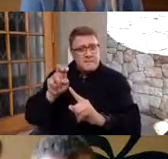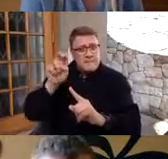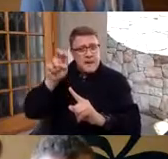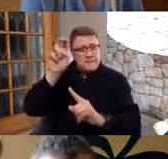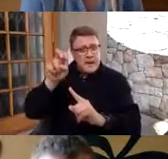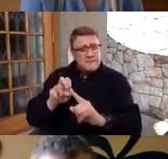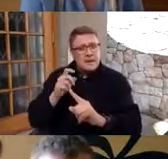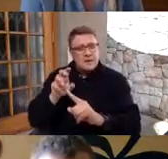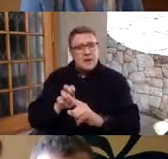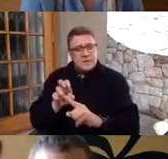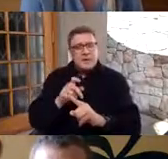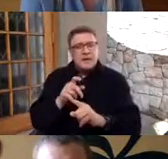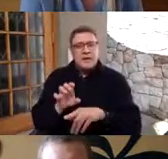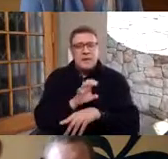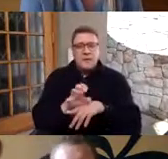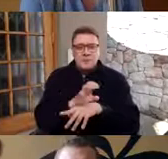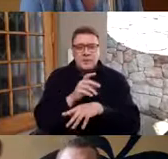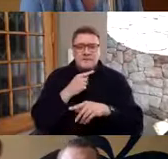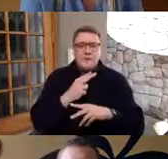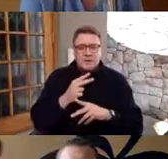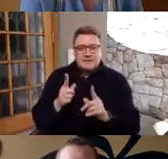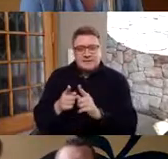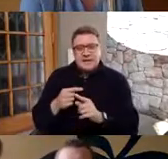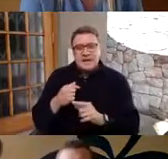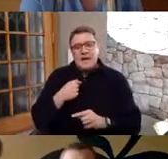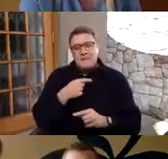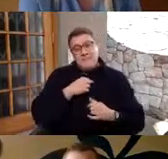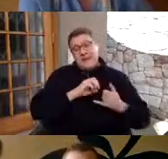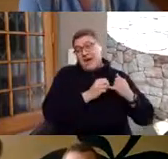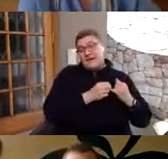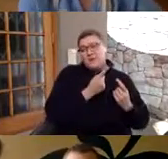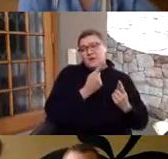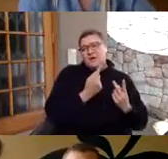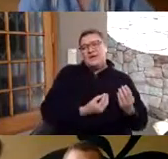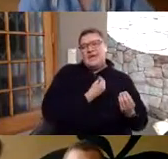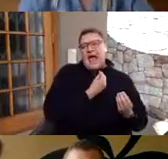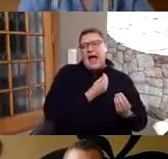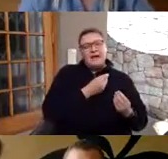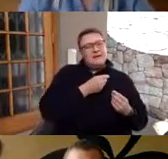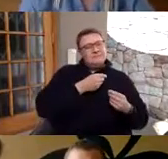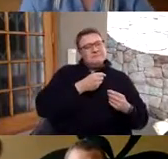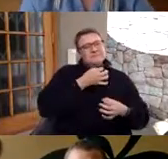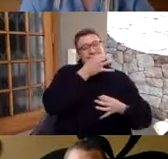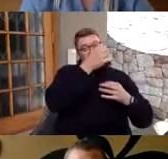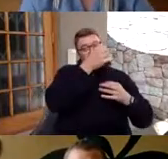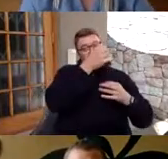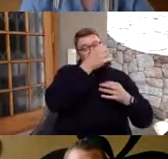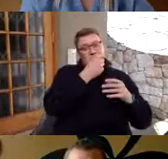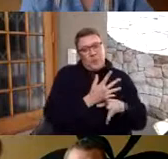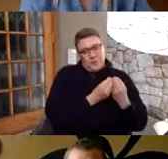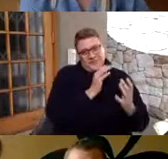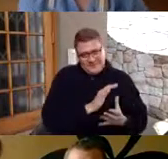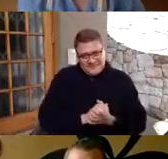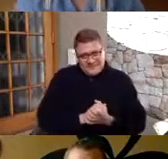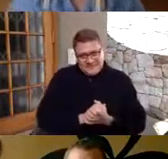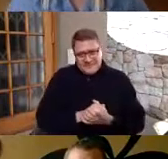the session. It's an up-and-coming artist that I've been working with. Sam to everyone. Great